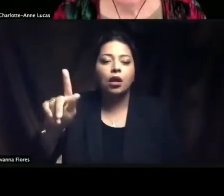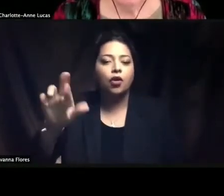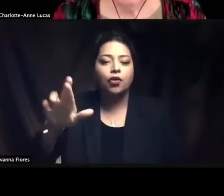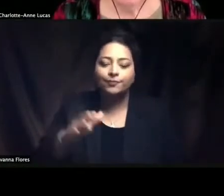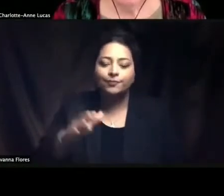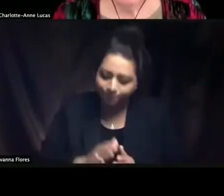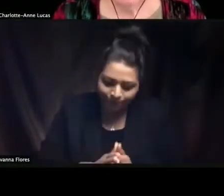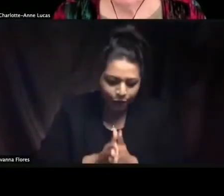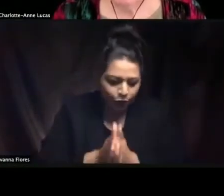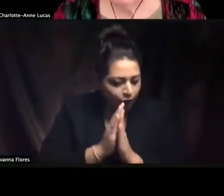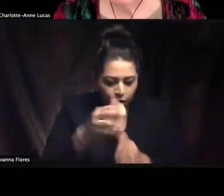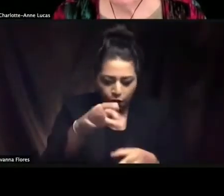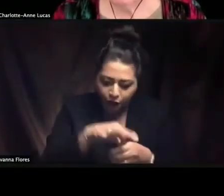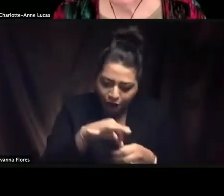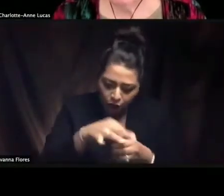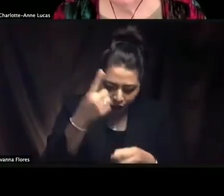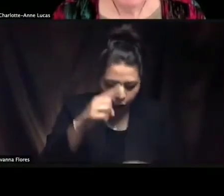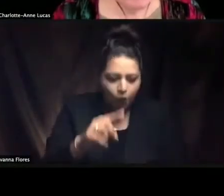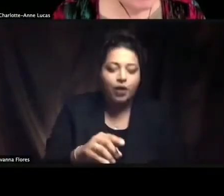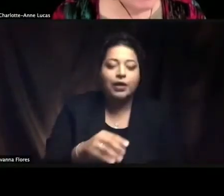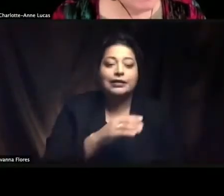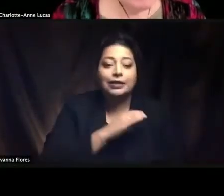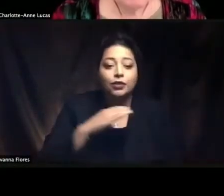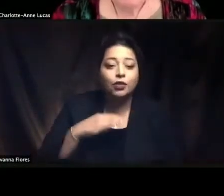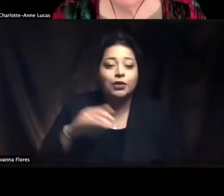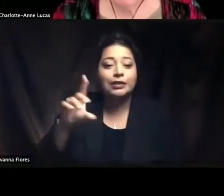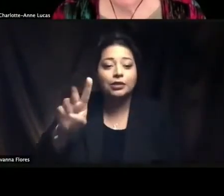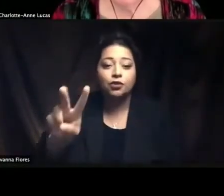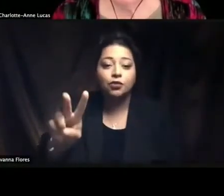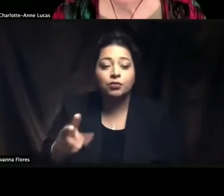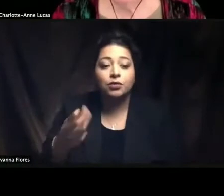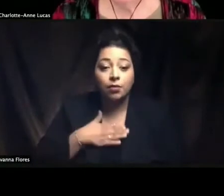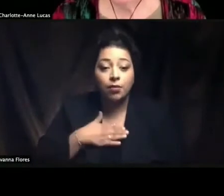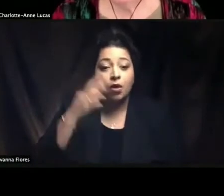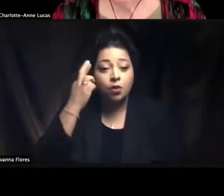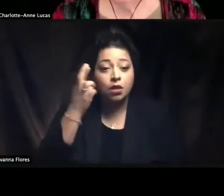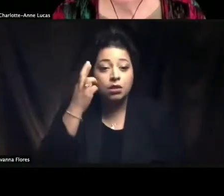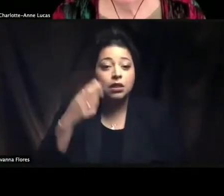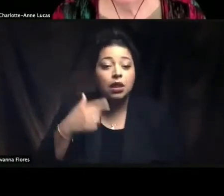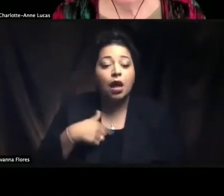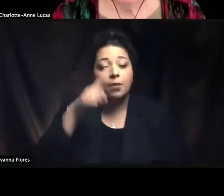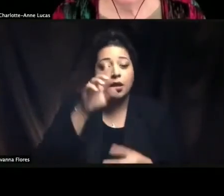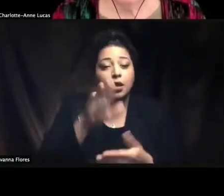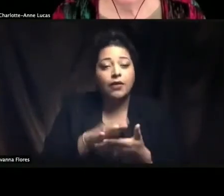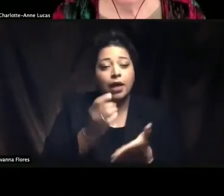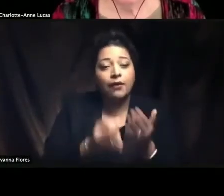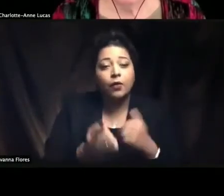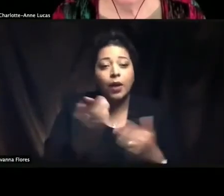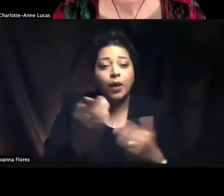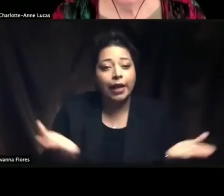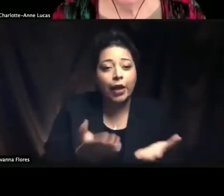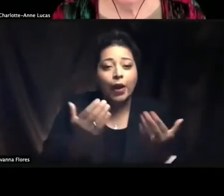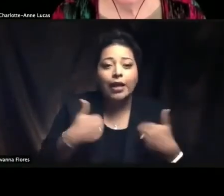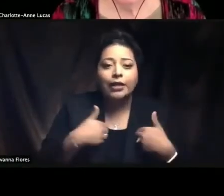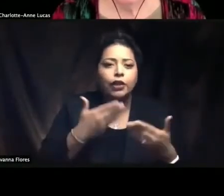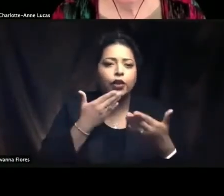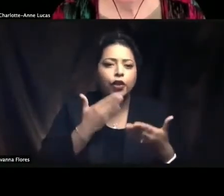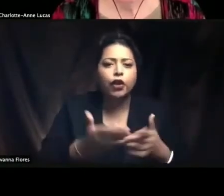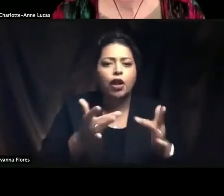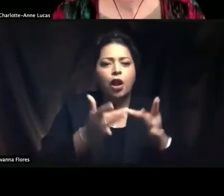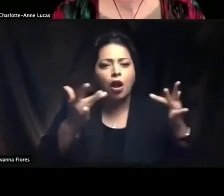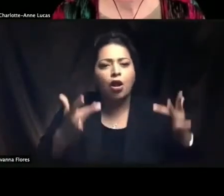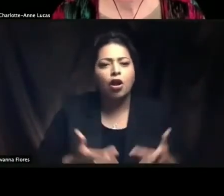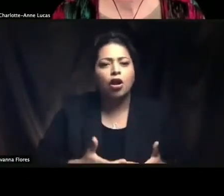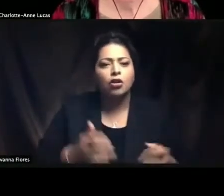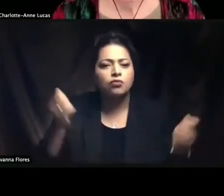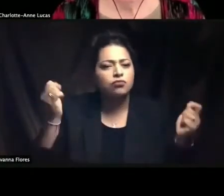City Council Representative District 2. The reason is this. I believe that everybody running has a good heart. I believe we're all